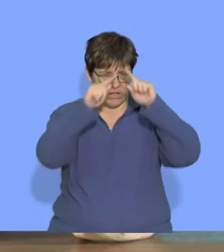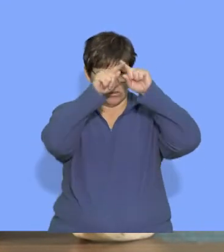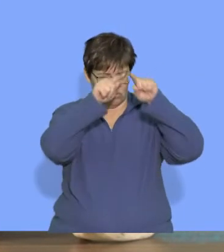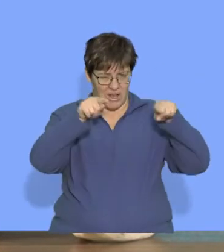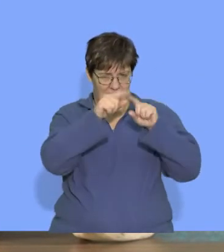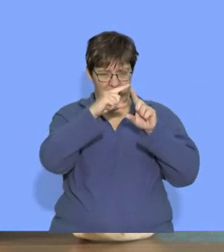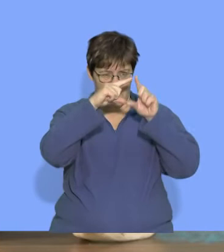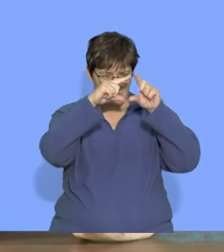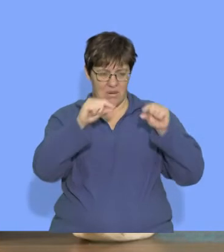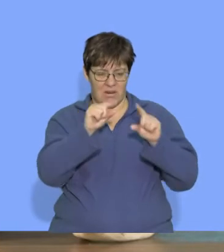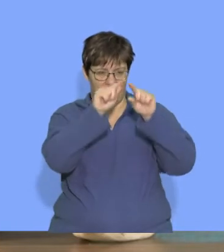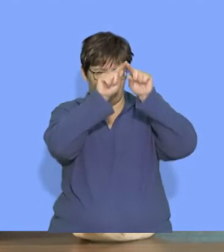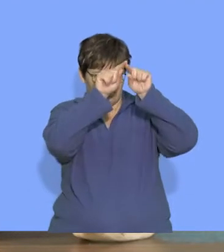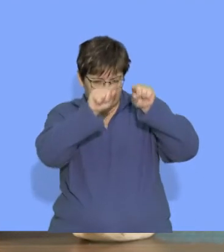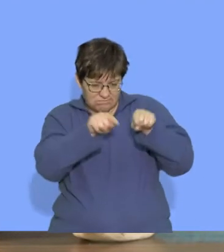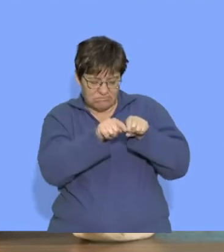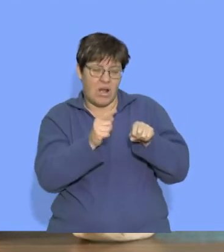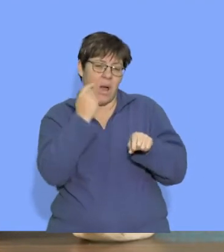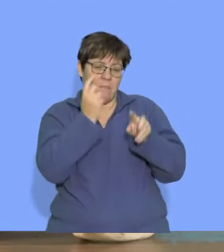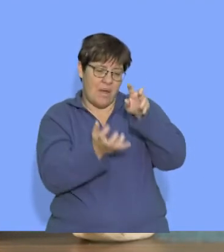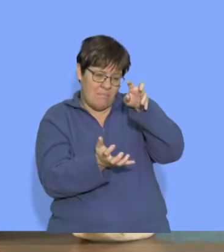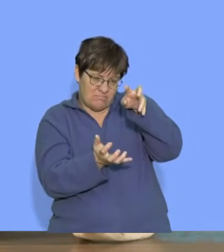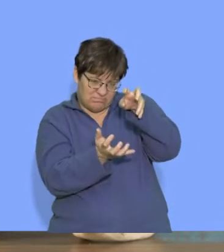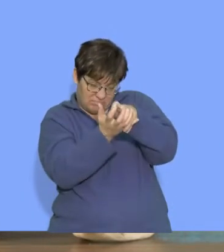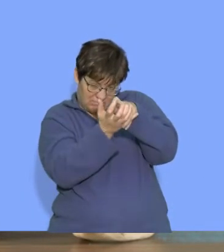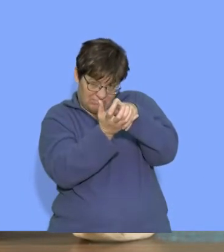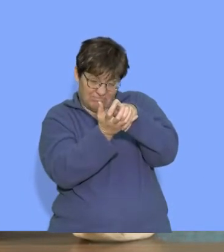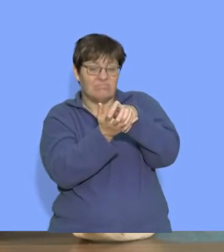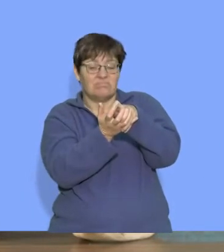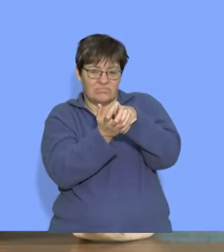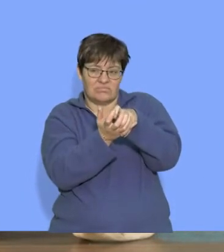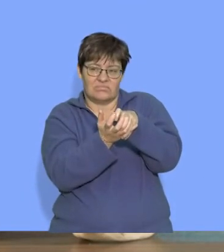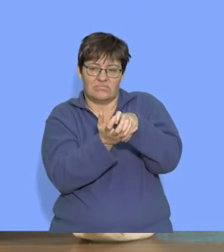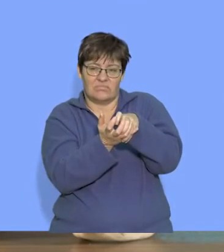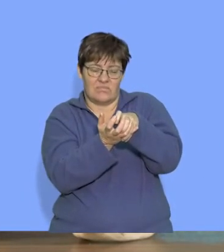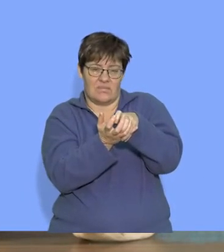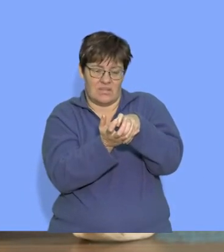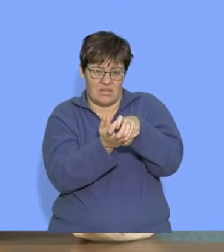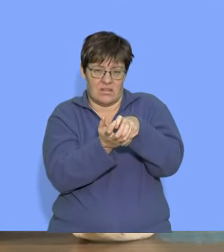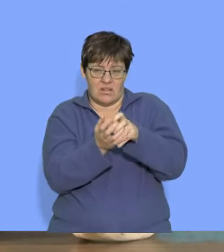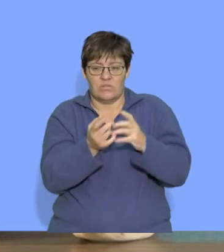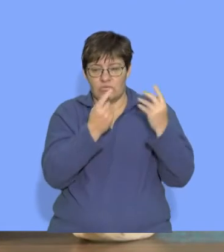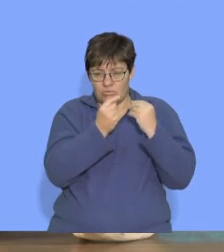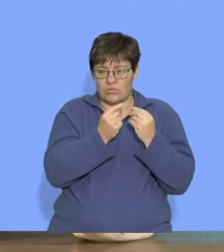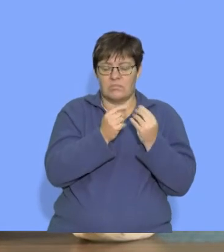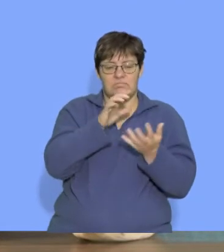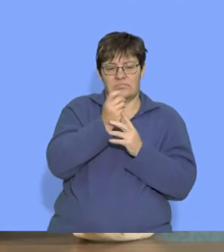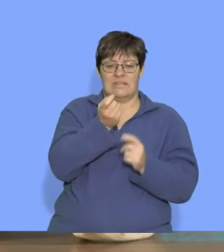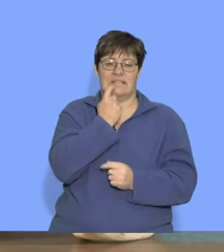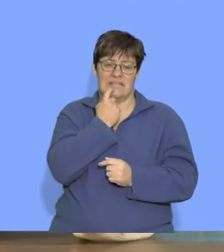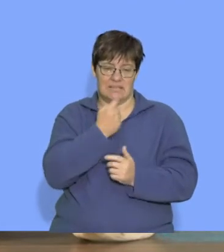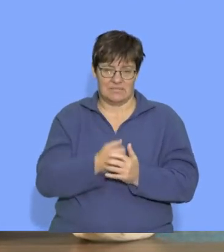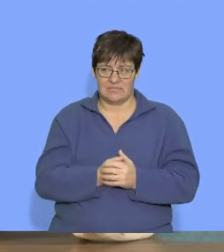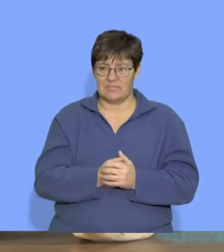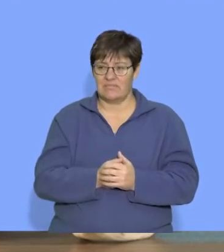structure which allows for the upper jaw and the lower jaw to interlock and the molars and premolars to crush their